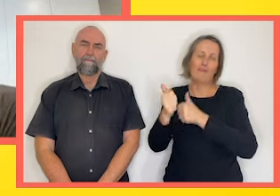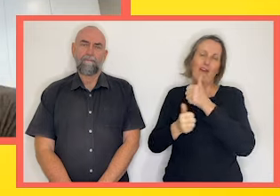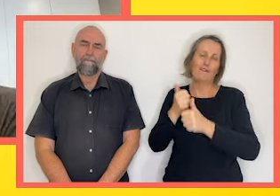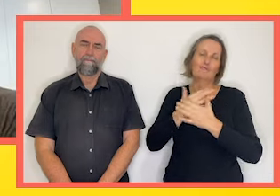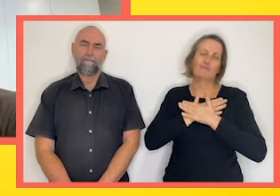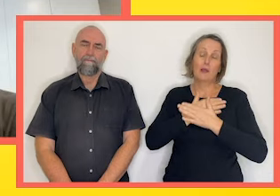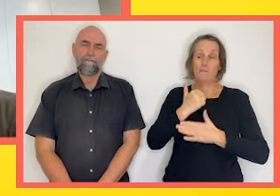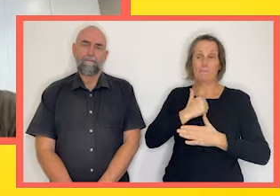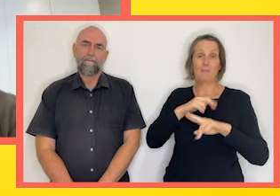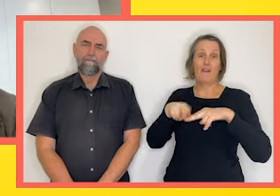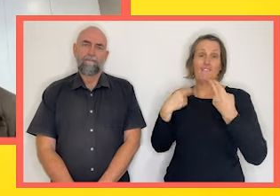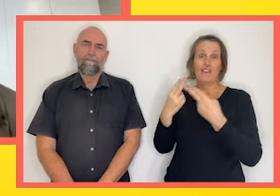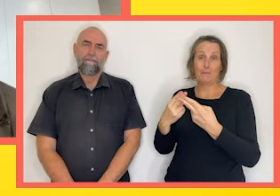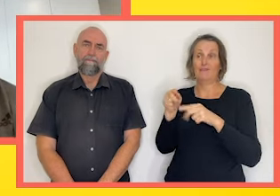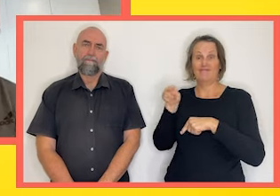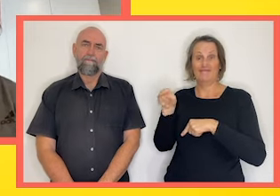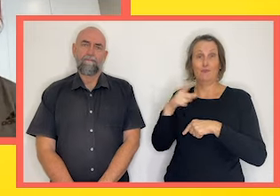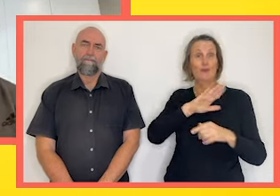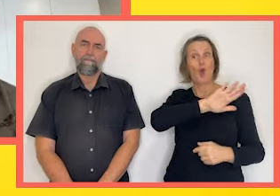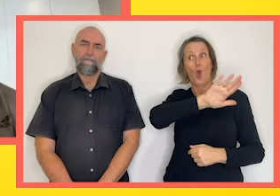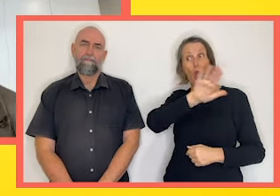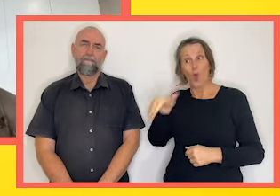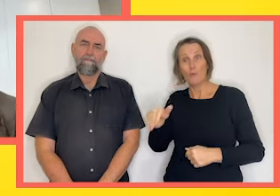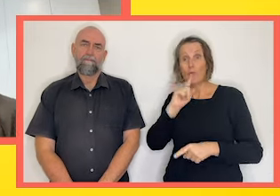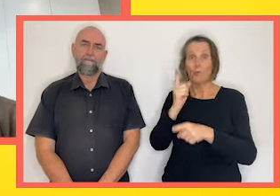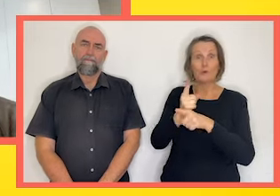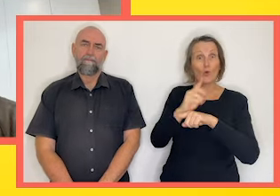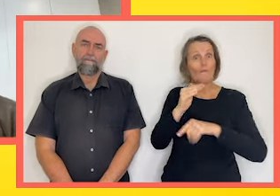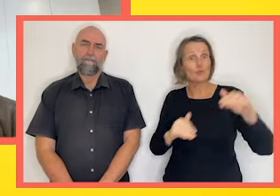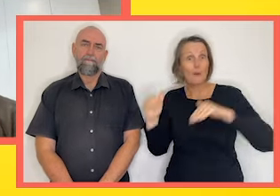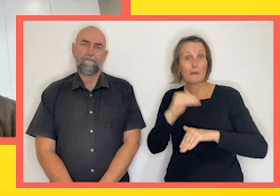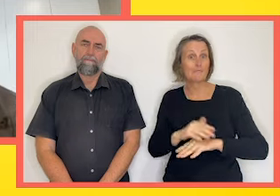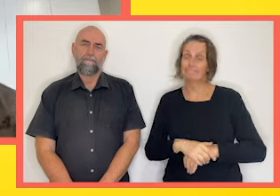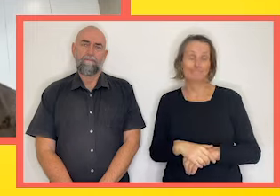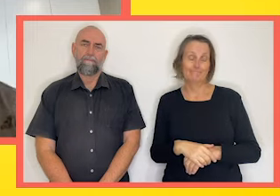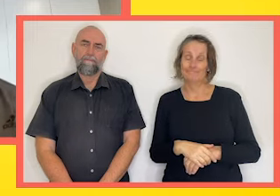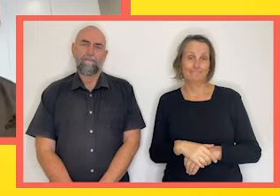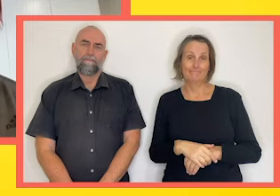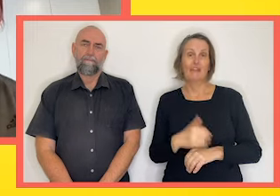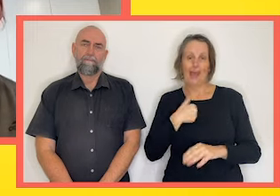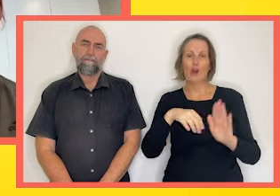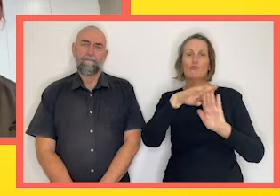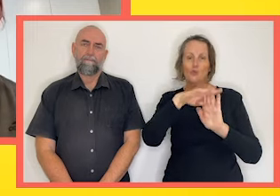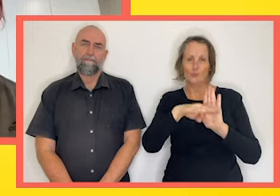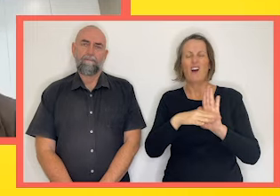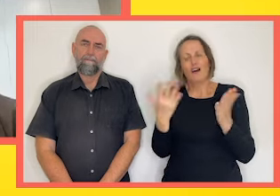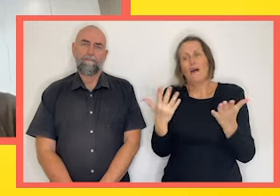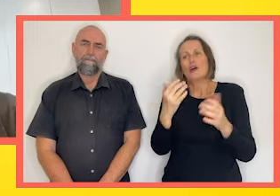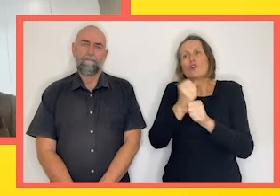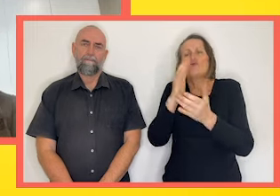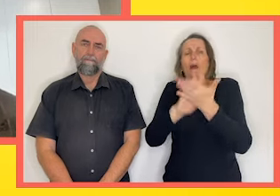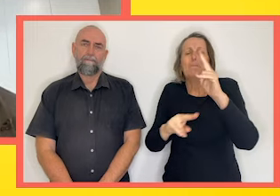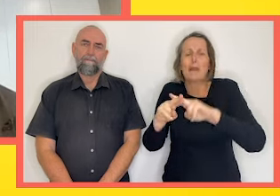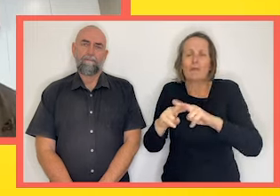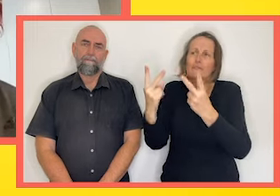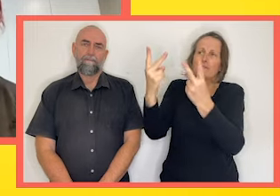in the Pearse household that when I come home, we don't really talk about swimming. Like, obviously Nan and Pop and friends and family will come over and want to see